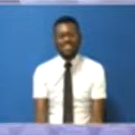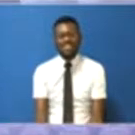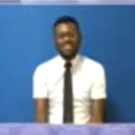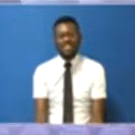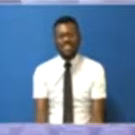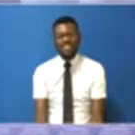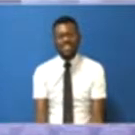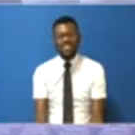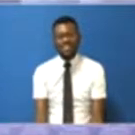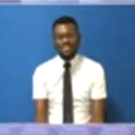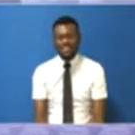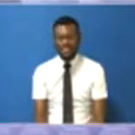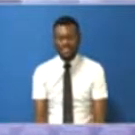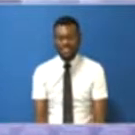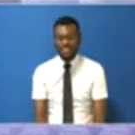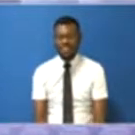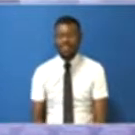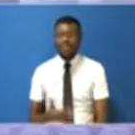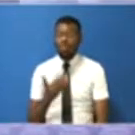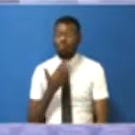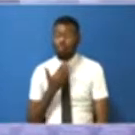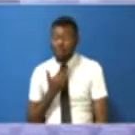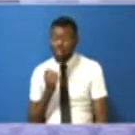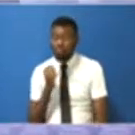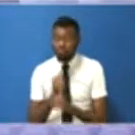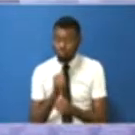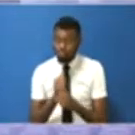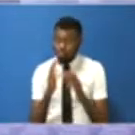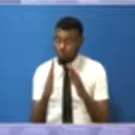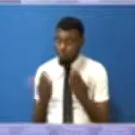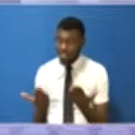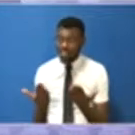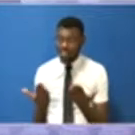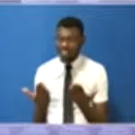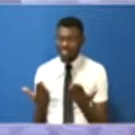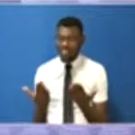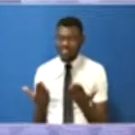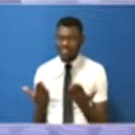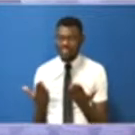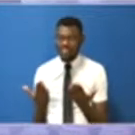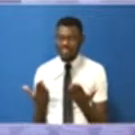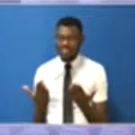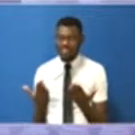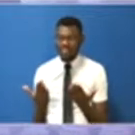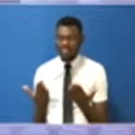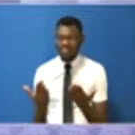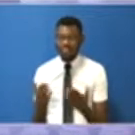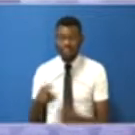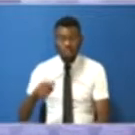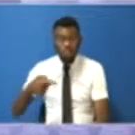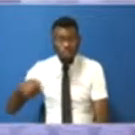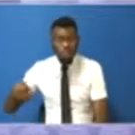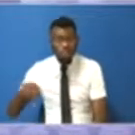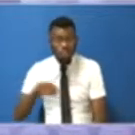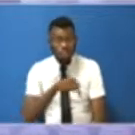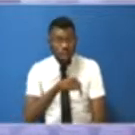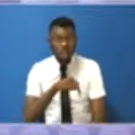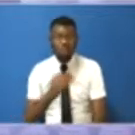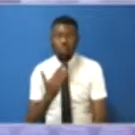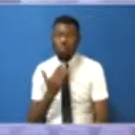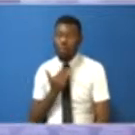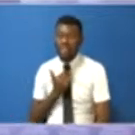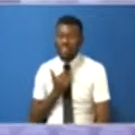let me move to this is what we want to do this is what we want to do we want